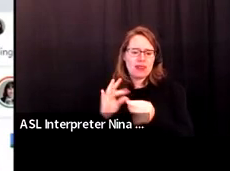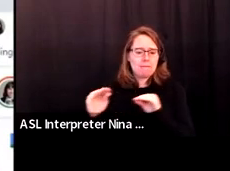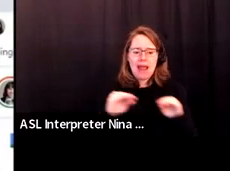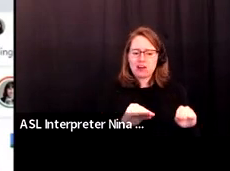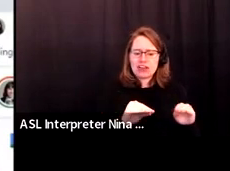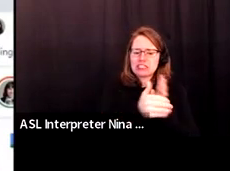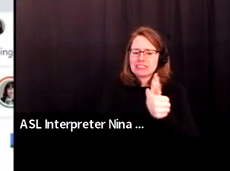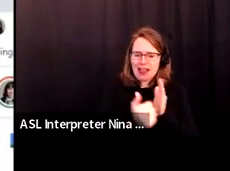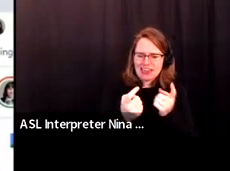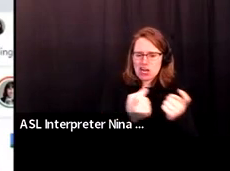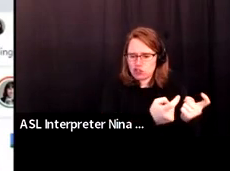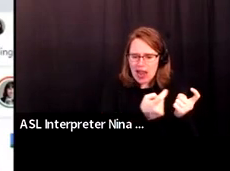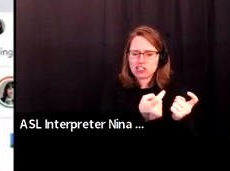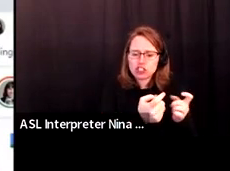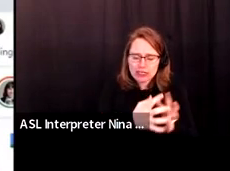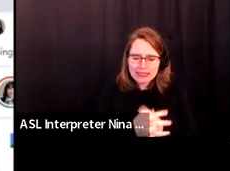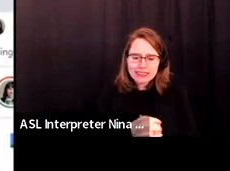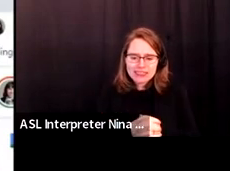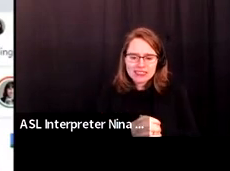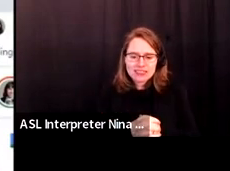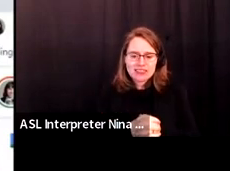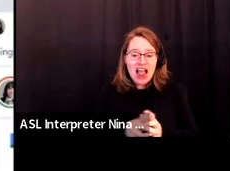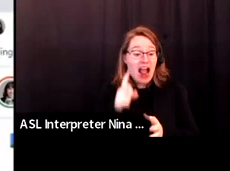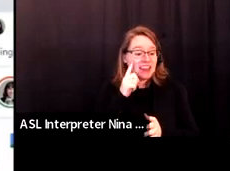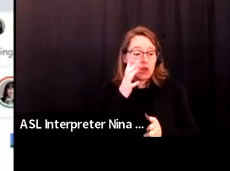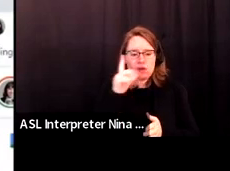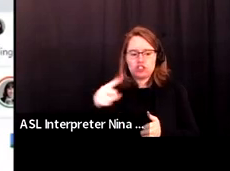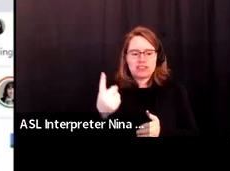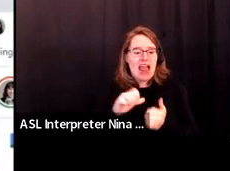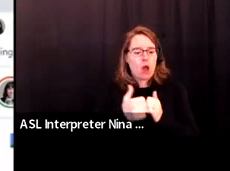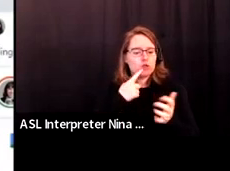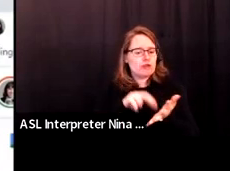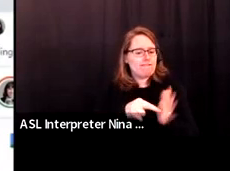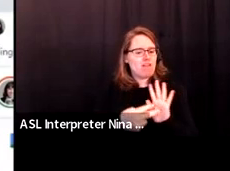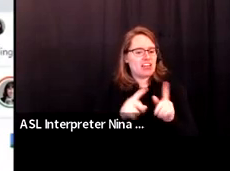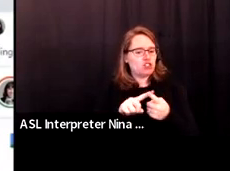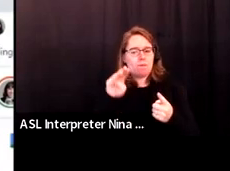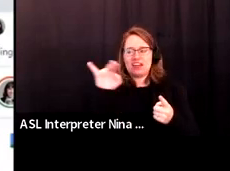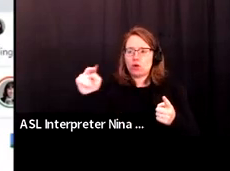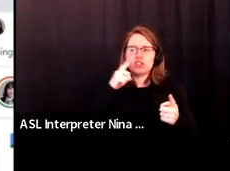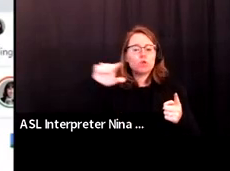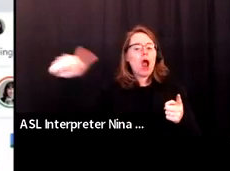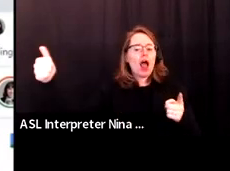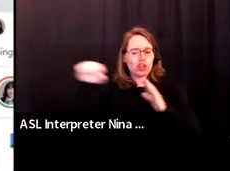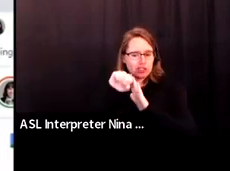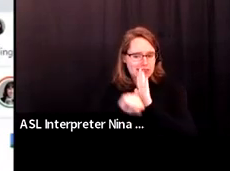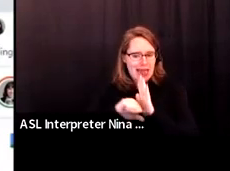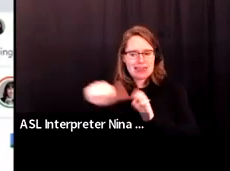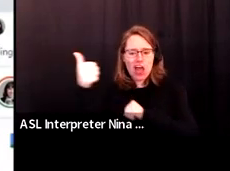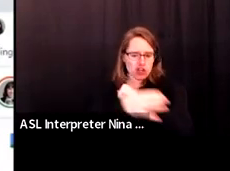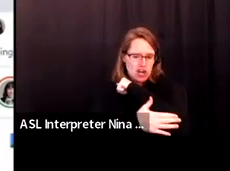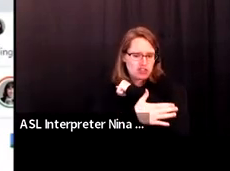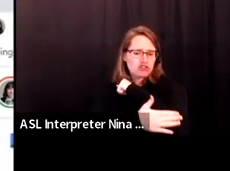thinking there that came out of our group was just how to define Minnesota to the outside world in a way that's attractive. So I would slide that over to kind of a